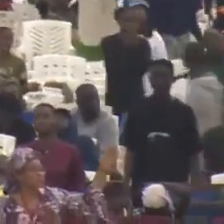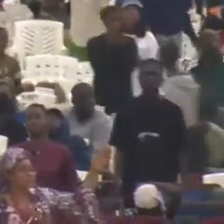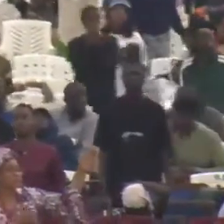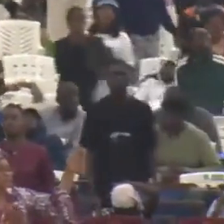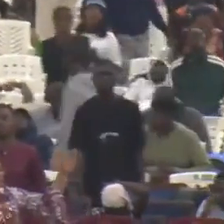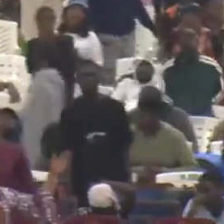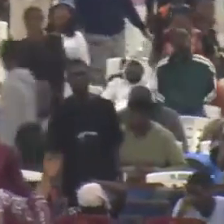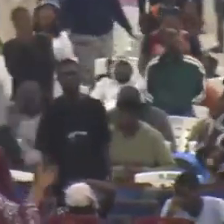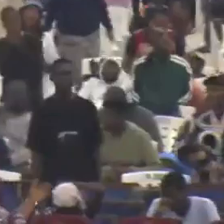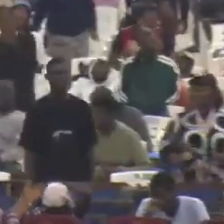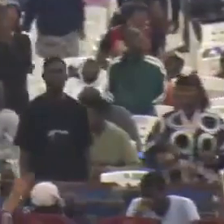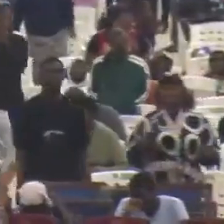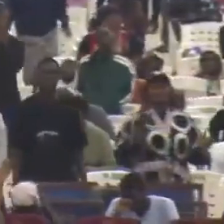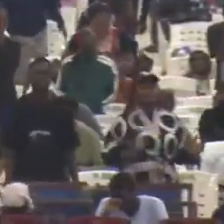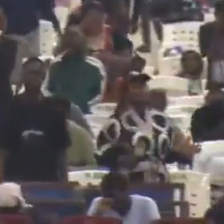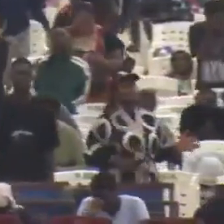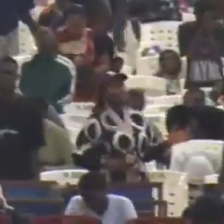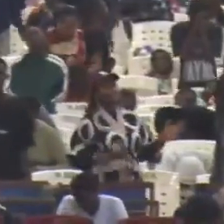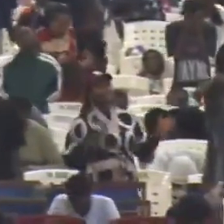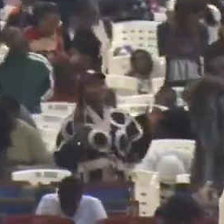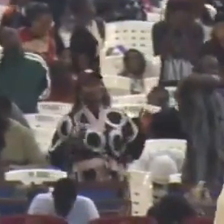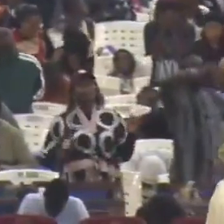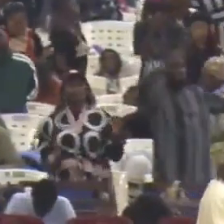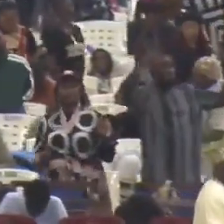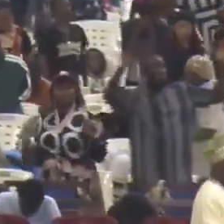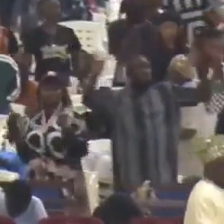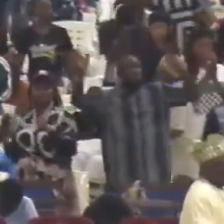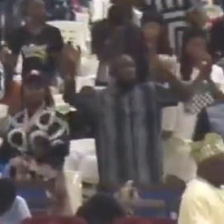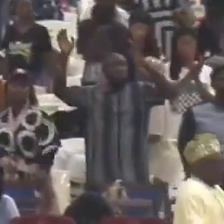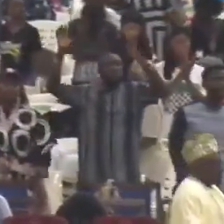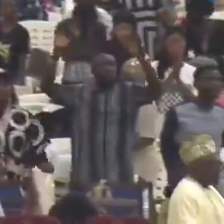The one who will never fail.